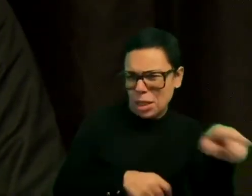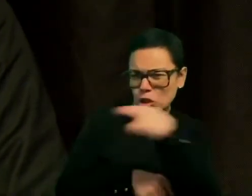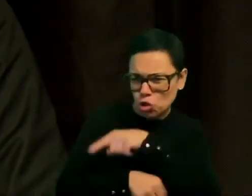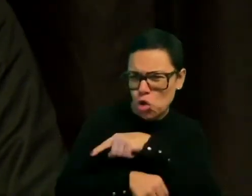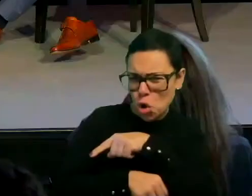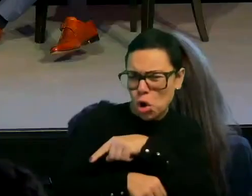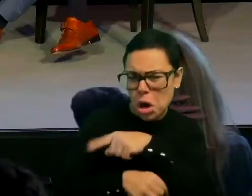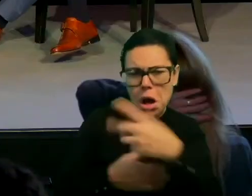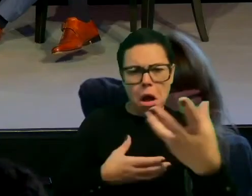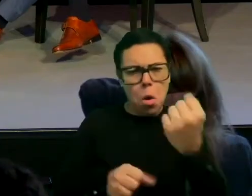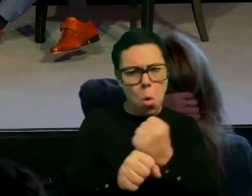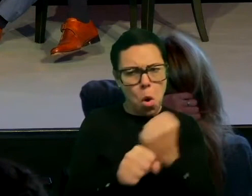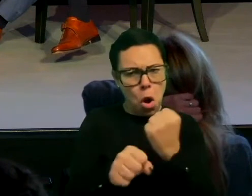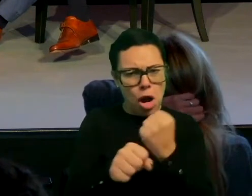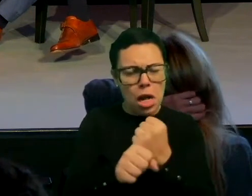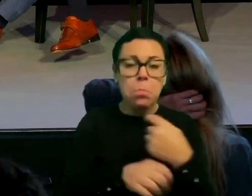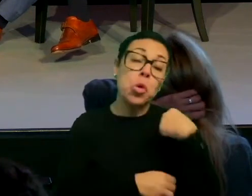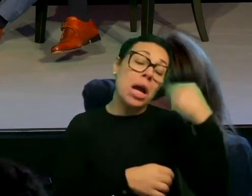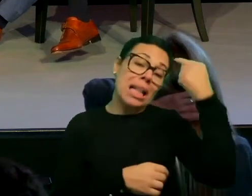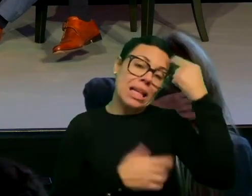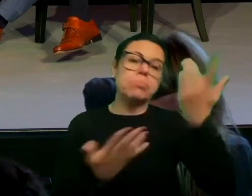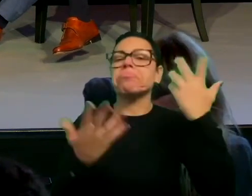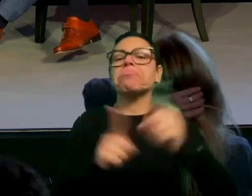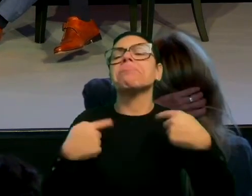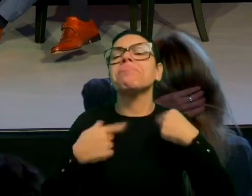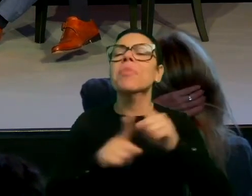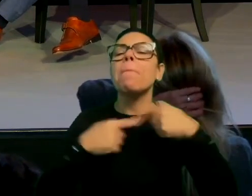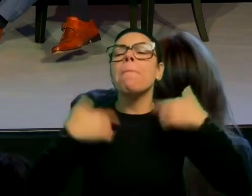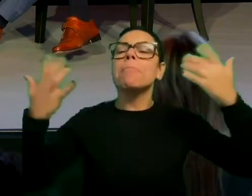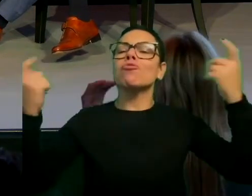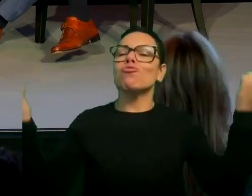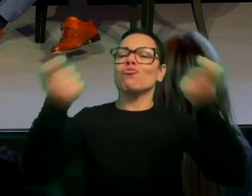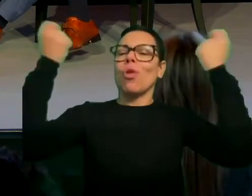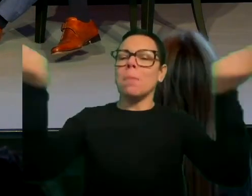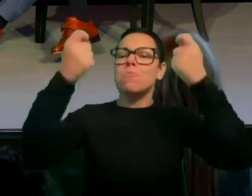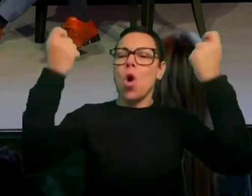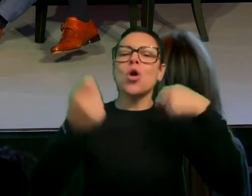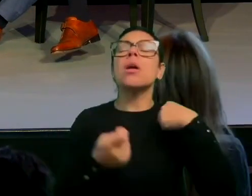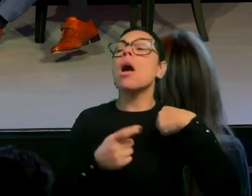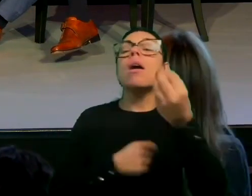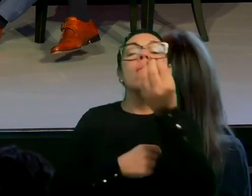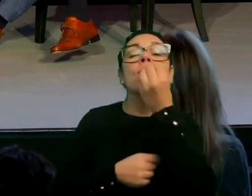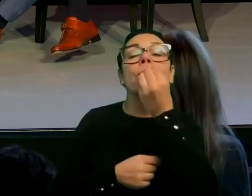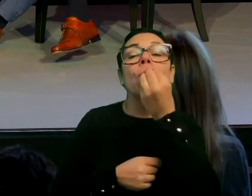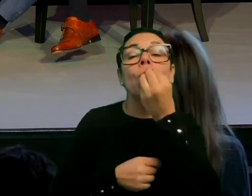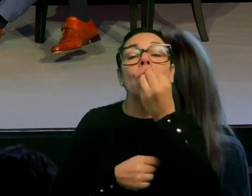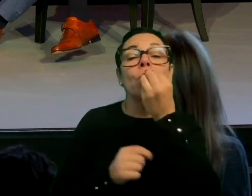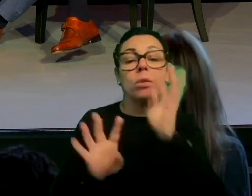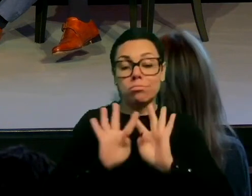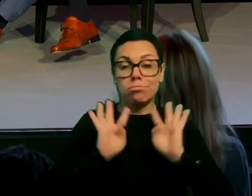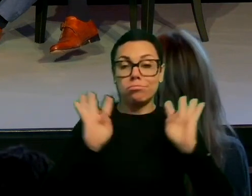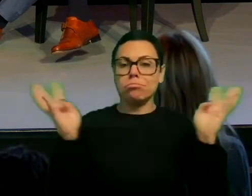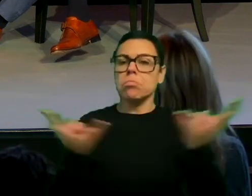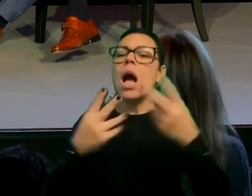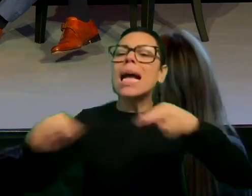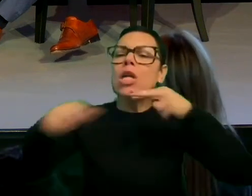vegan and sustainable and all these things. And then of course, a big restaurant, they can deliver. But a single woman who just started